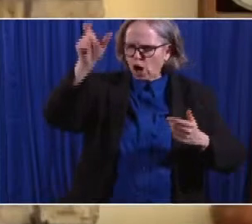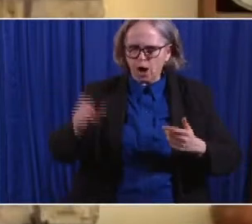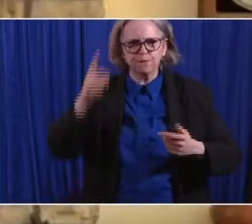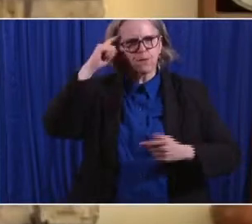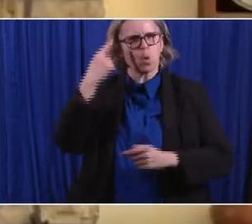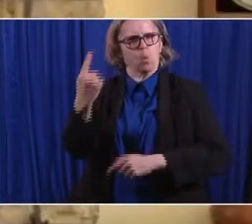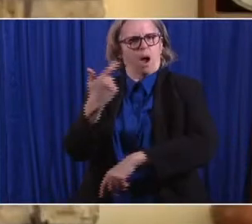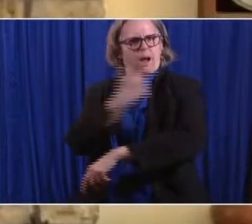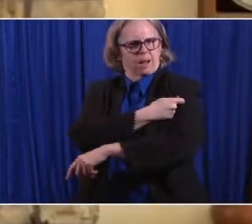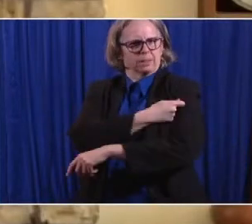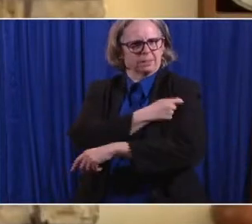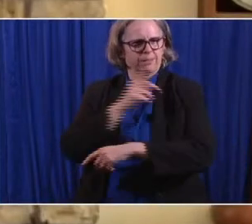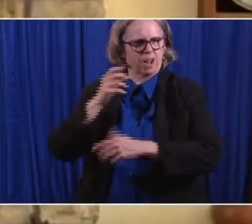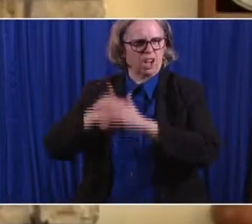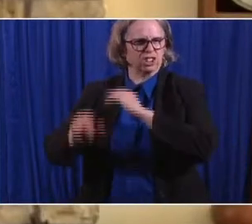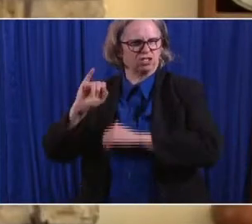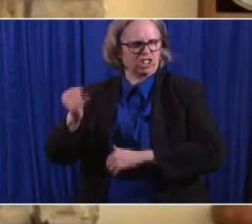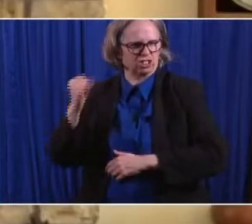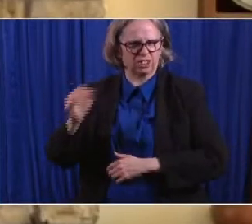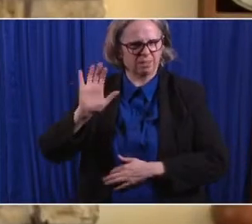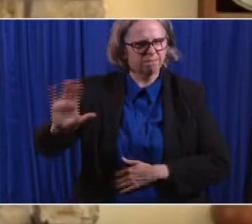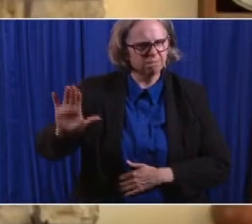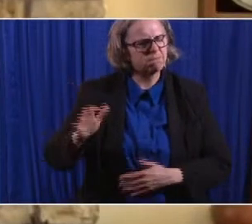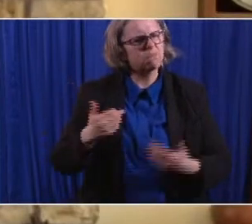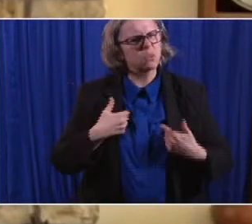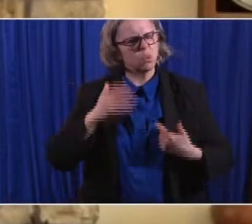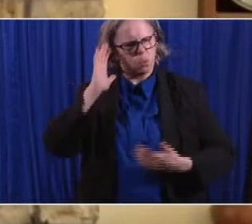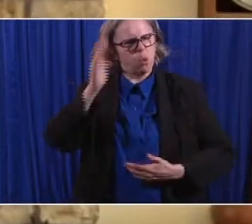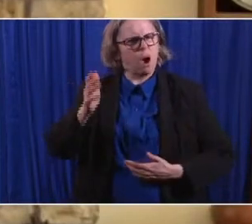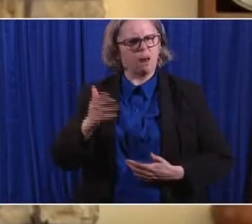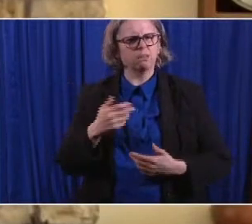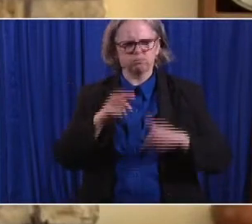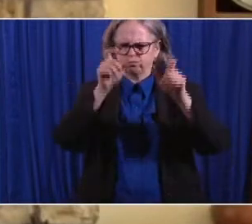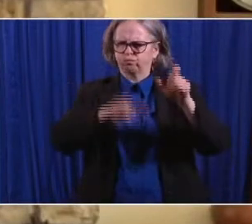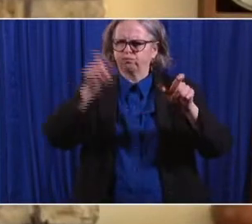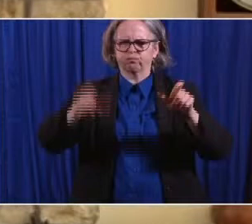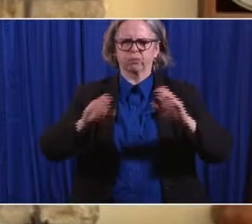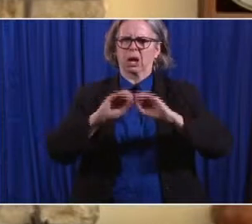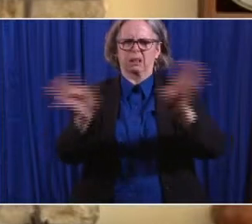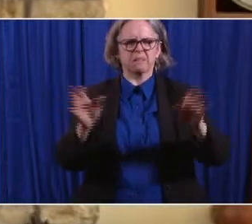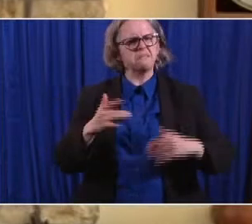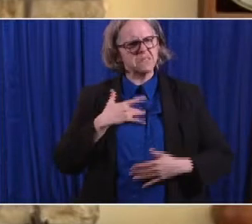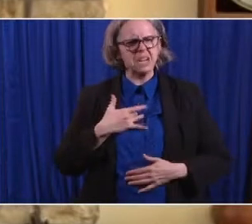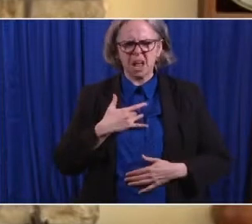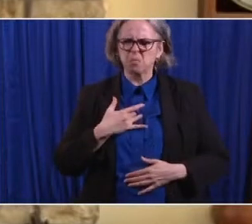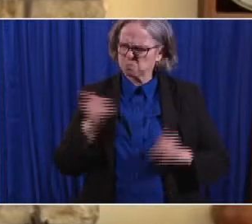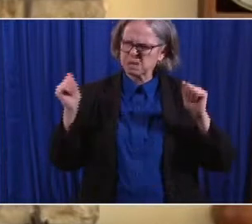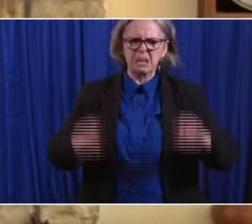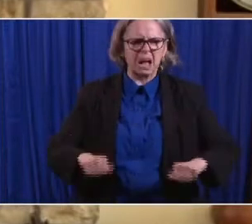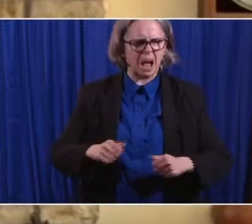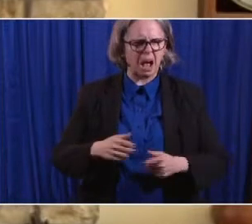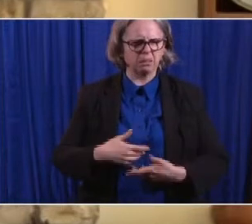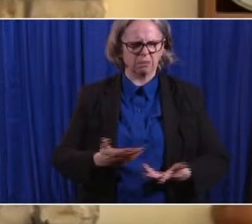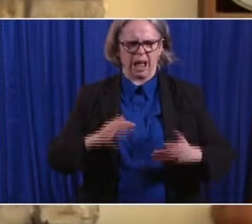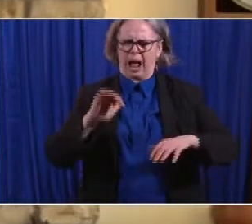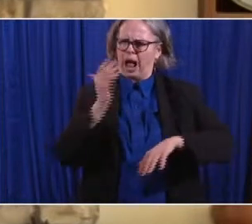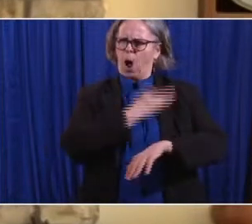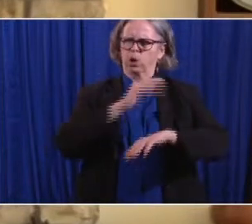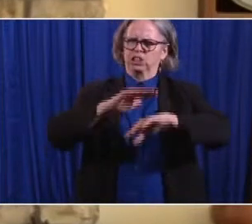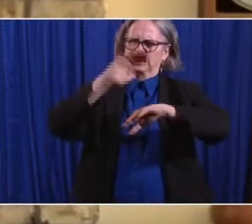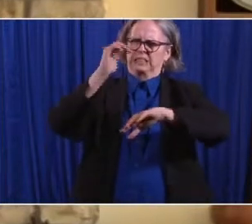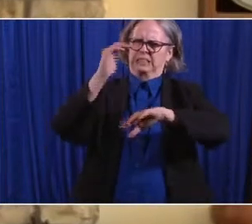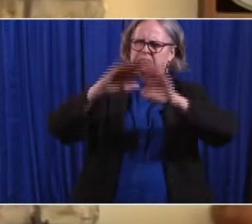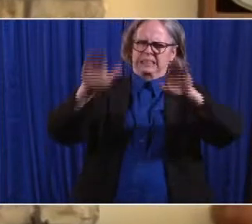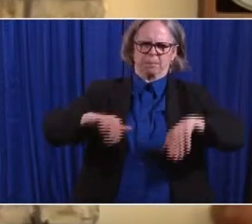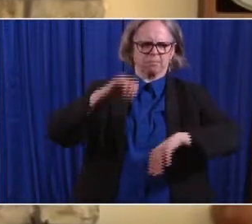same time. That is actually going to be the ultimate dose, and so our report will show